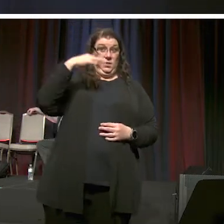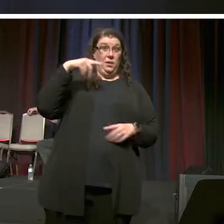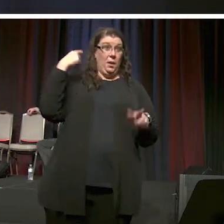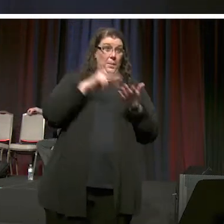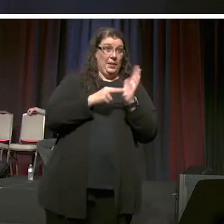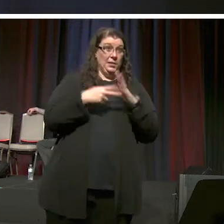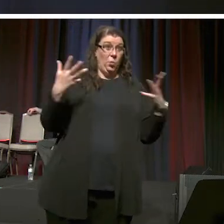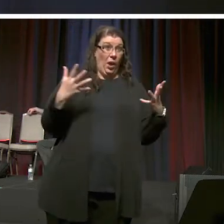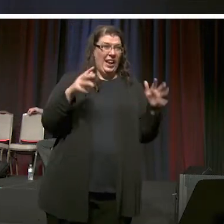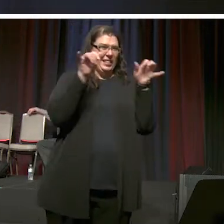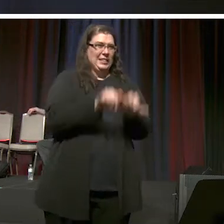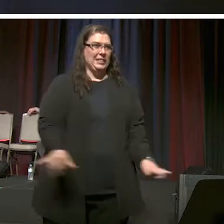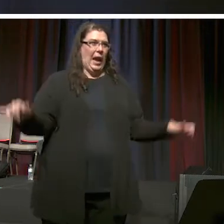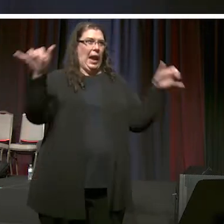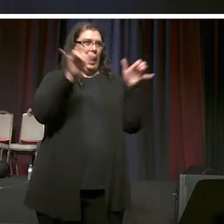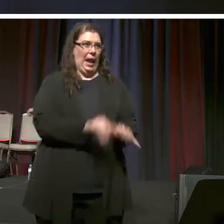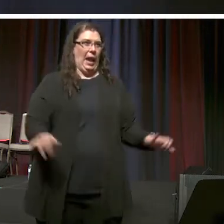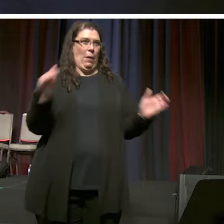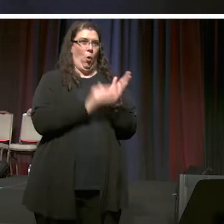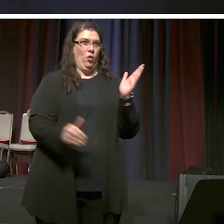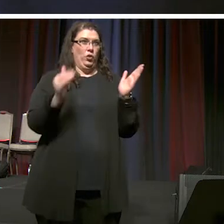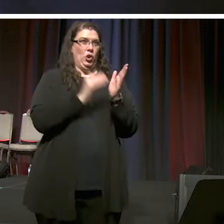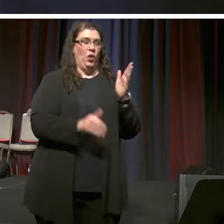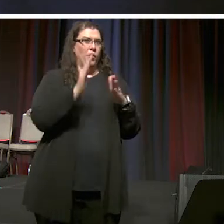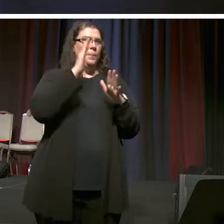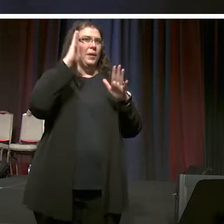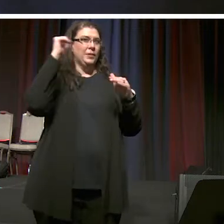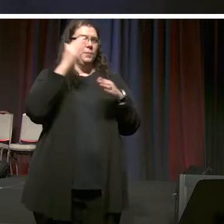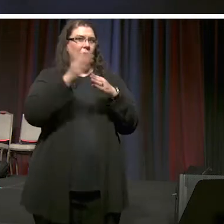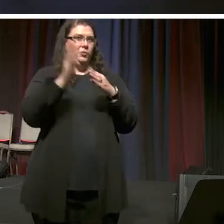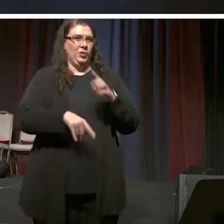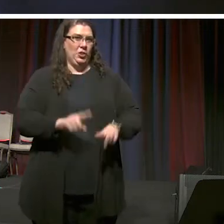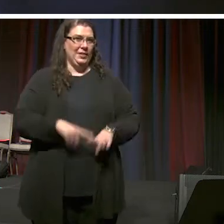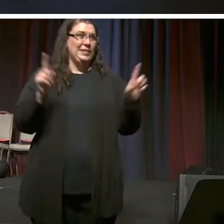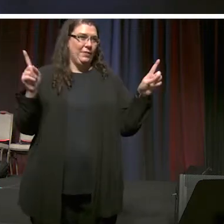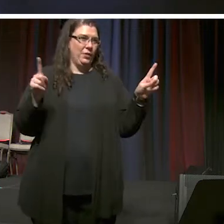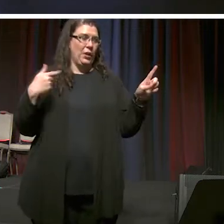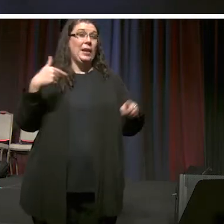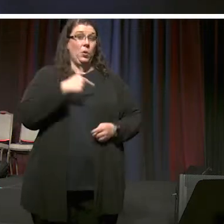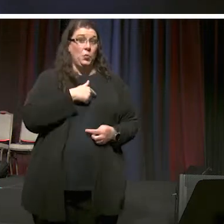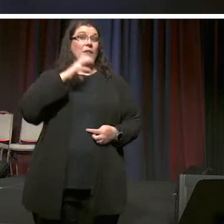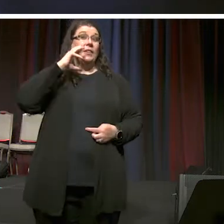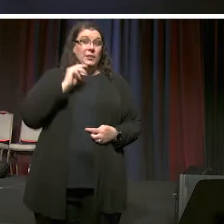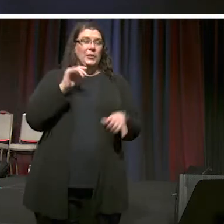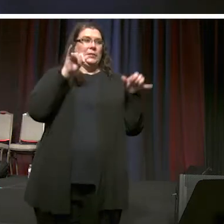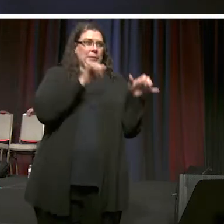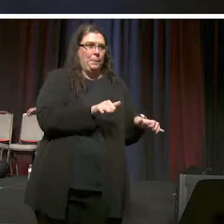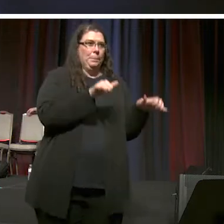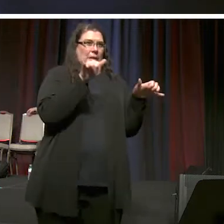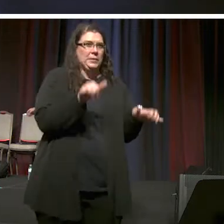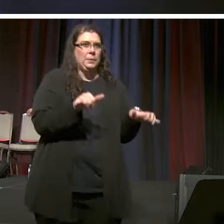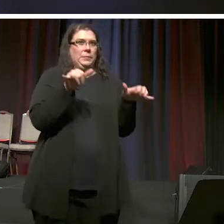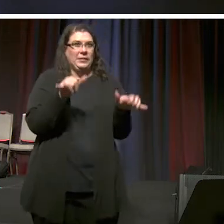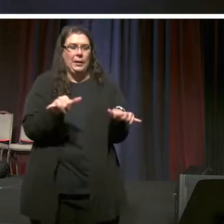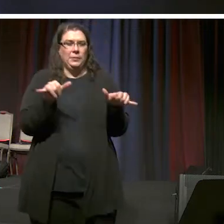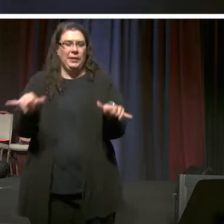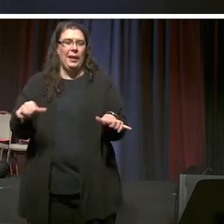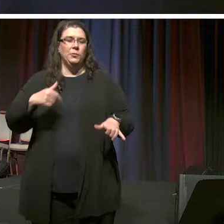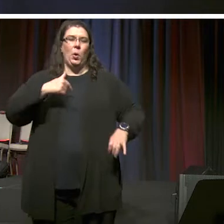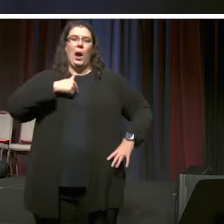results. And we have got the same results over and over again. So I became